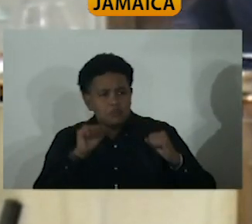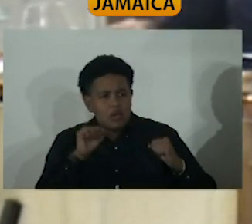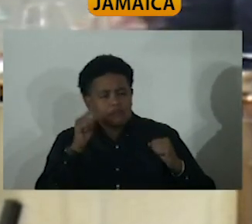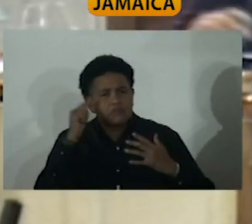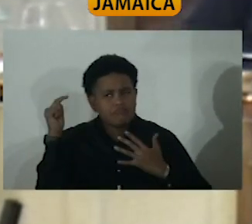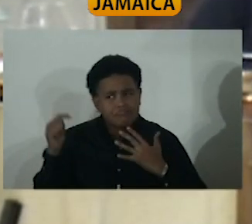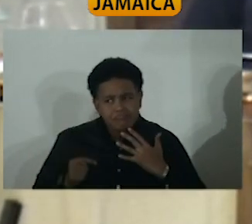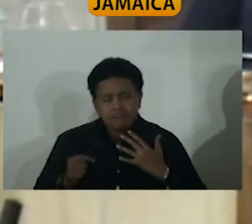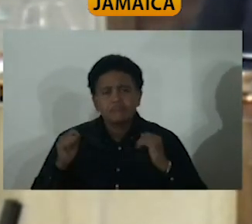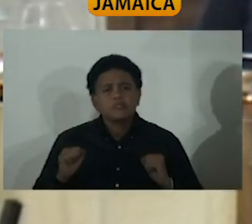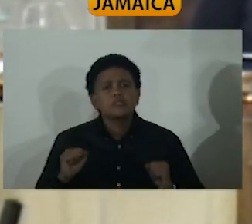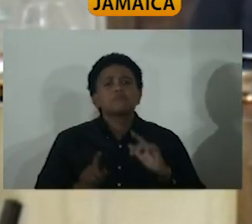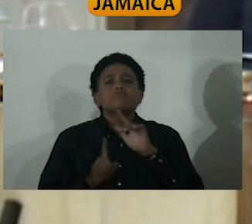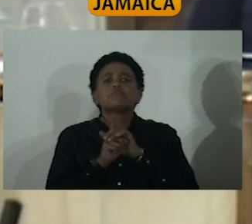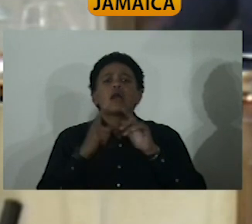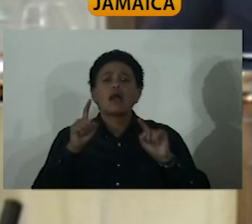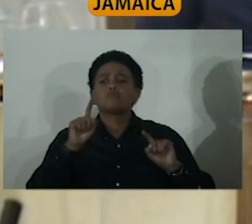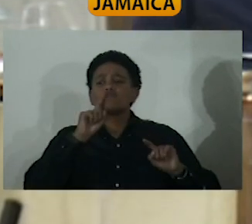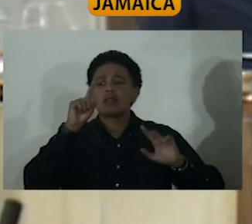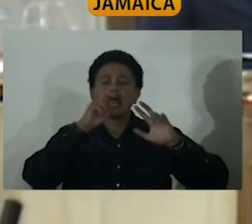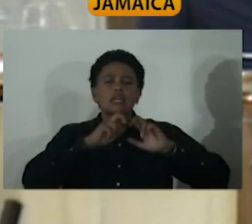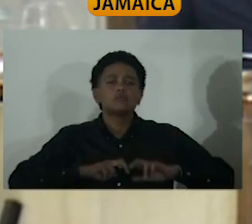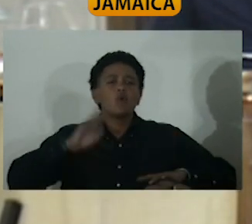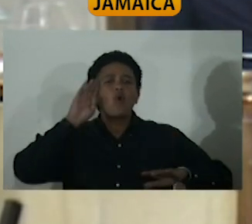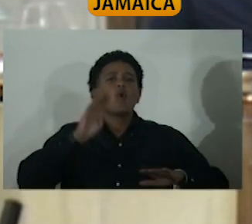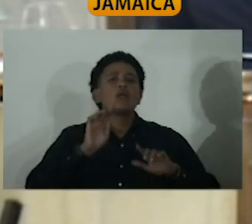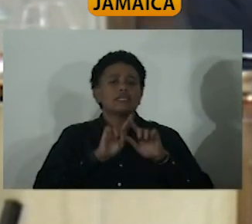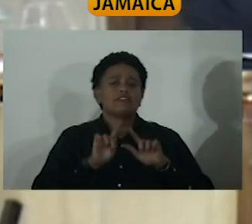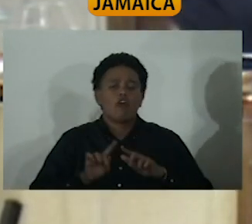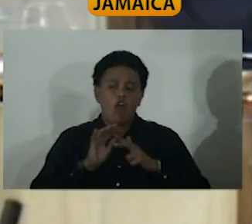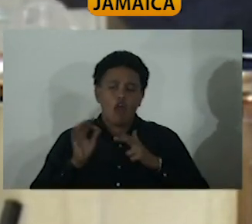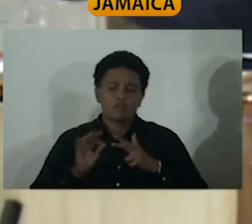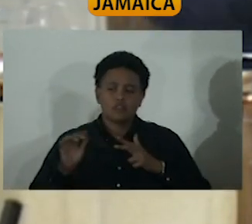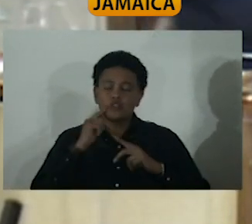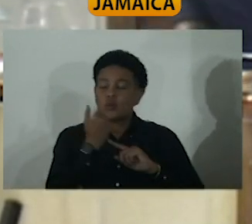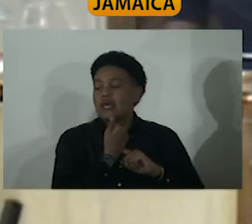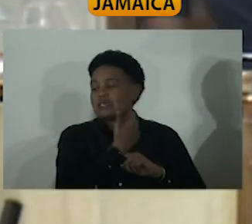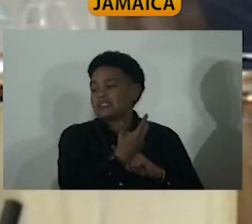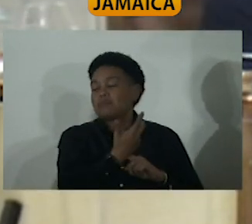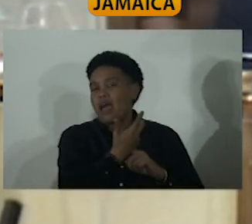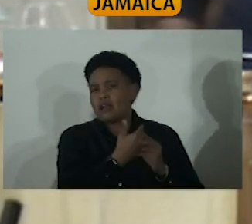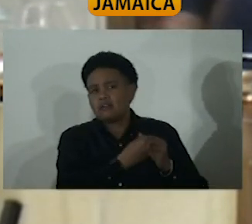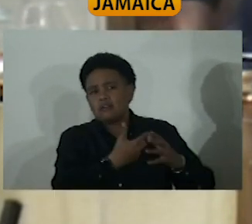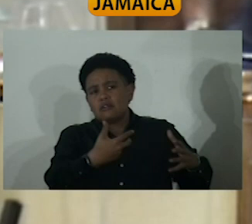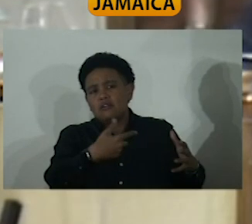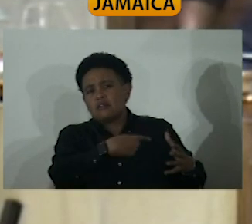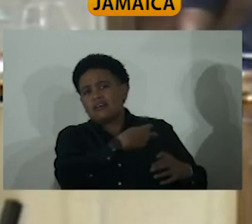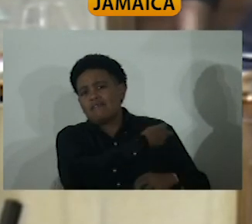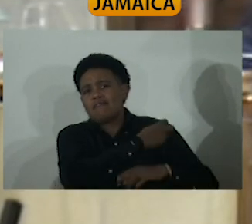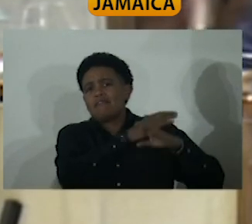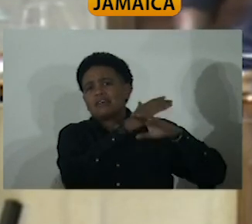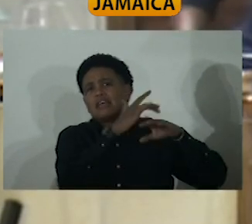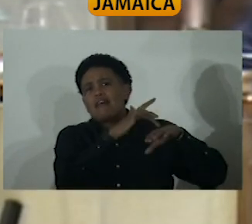possibilities, is to explore all the options, to expand the pool of vaccines being made available